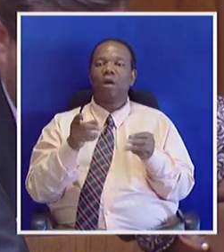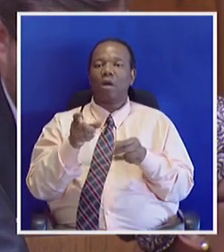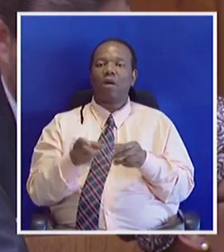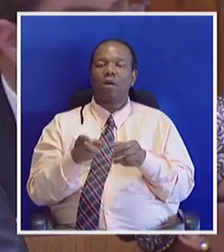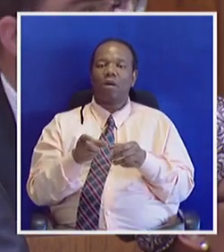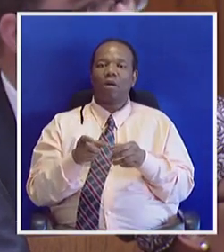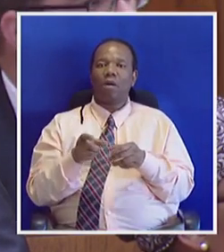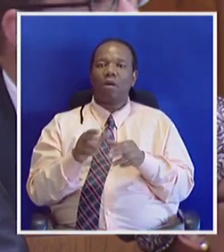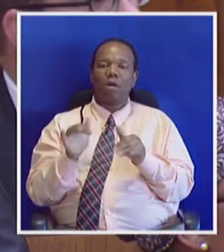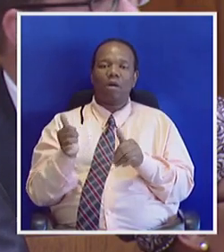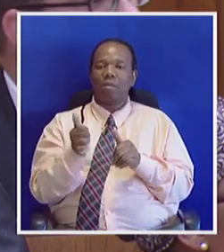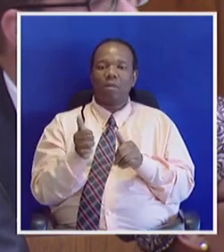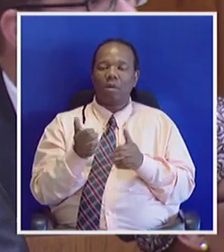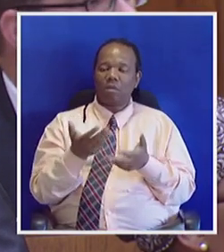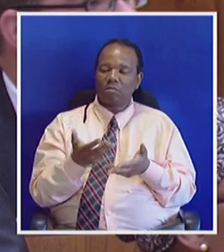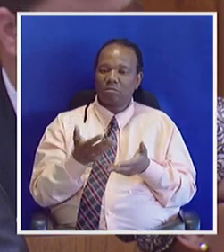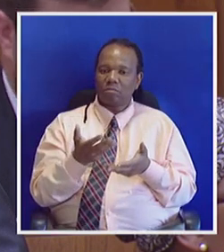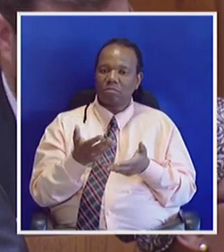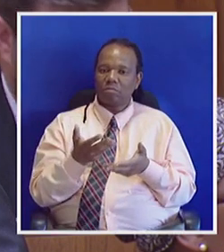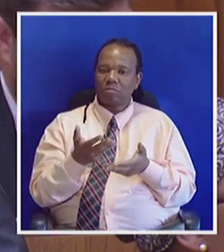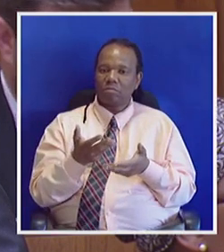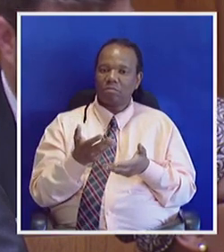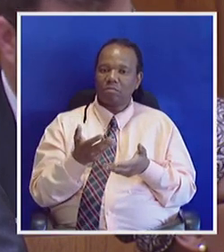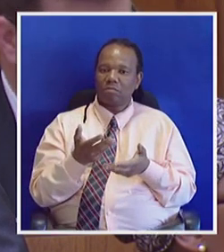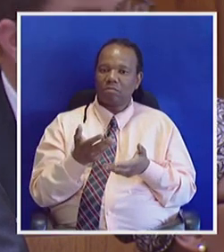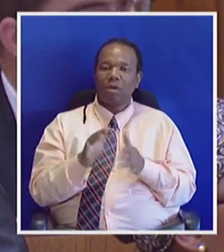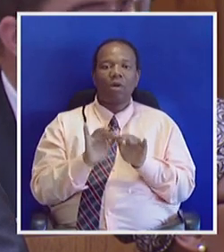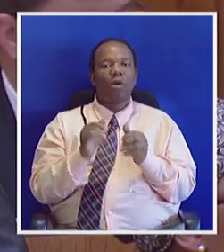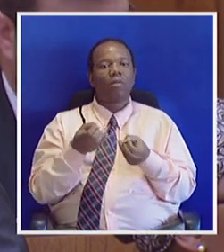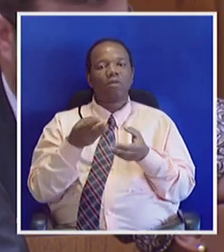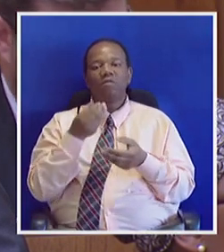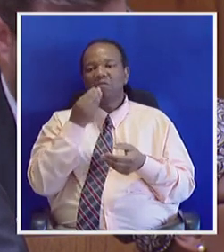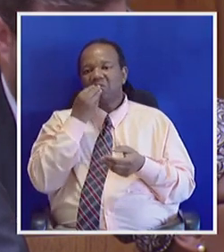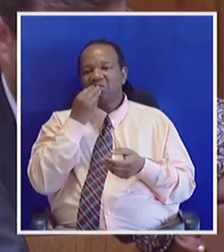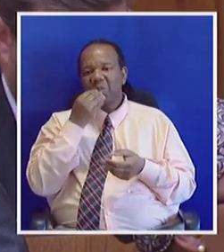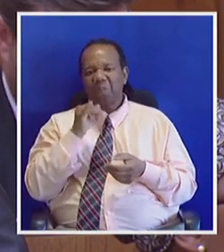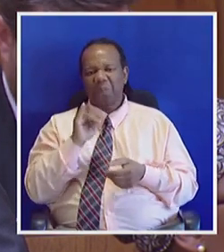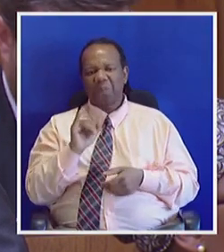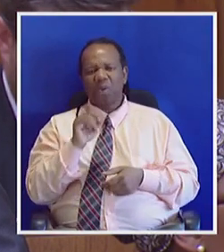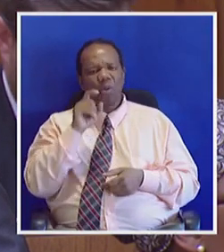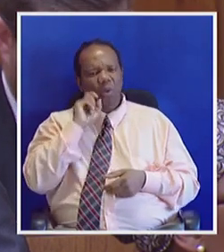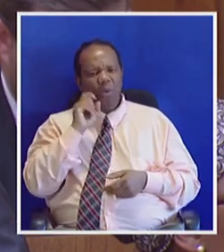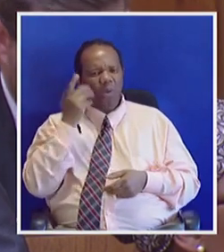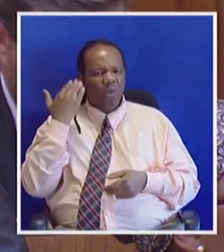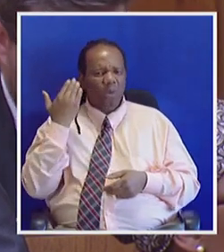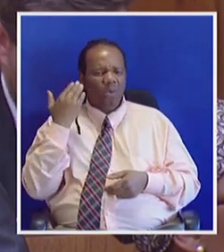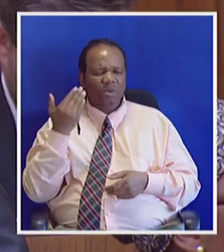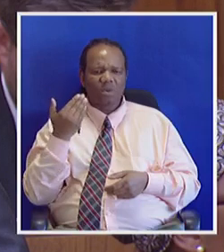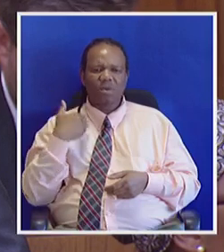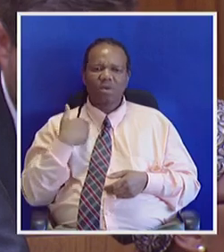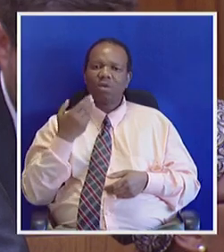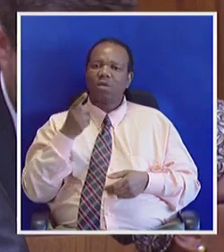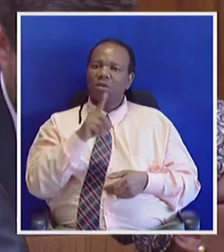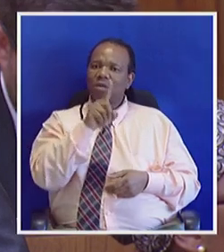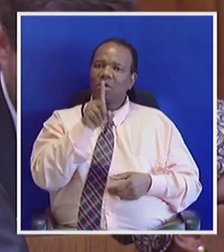bodileng. Ke molaetsa ofeng motlatsa mo presidente o matla o le ka ngo o le tla ho romela ho